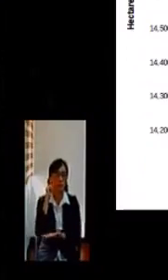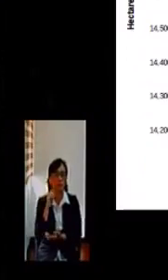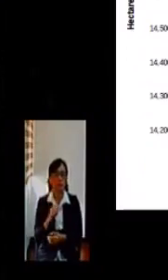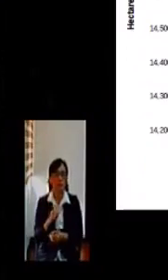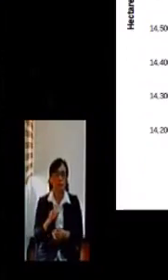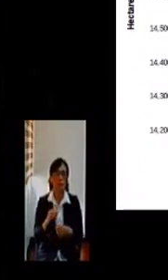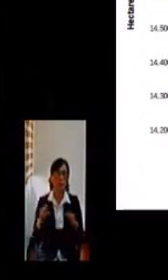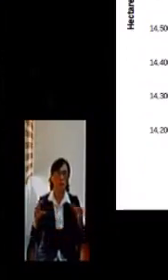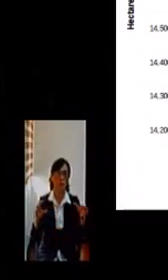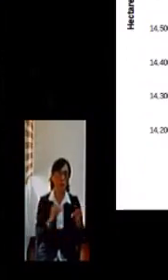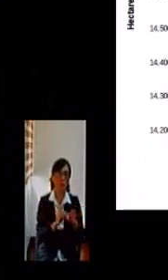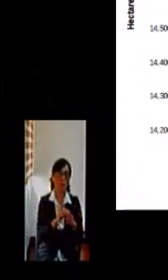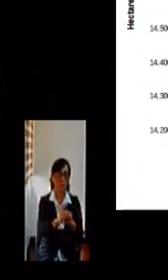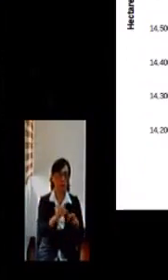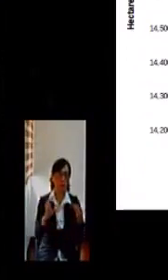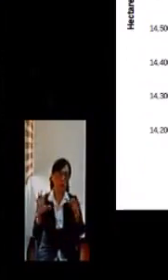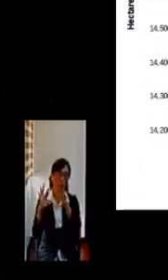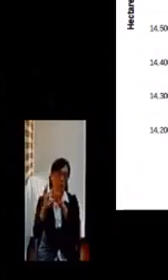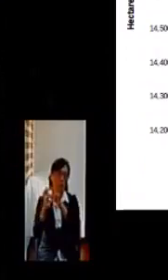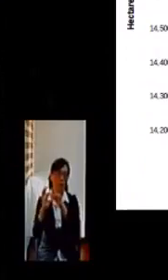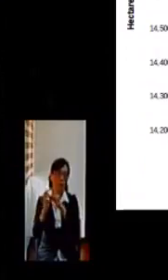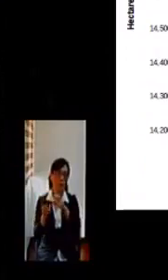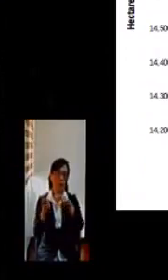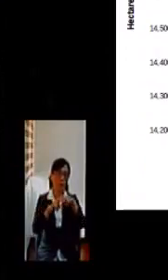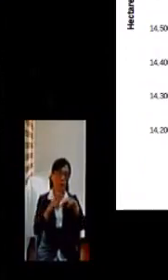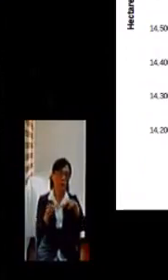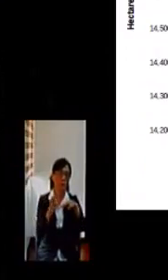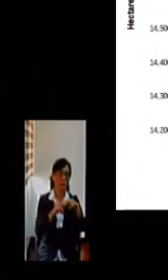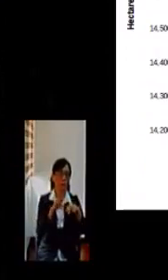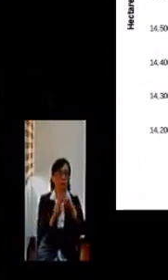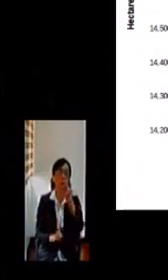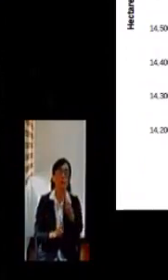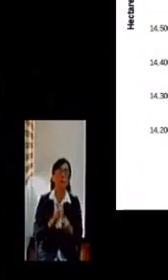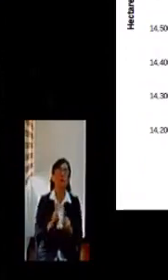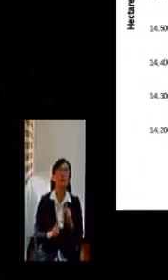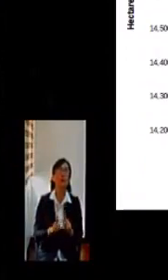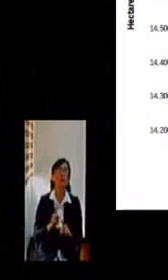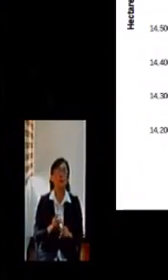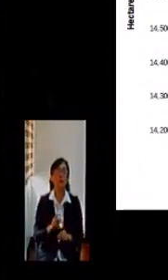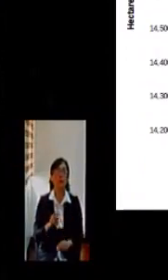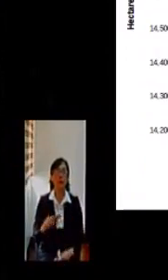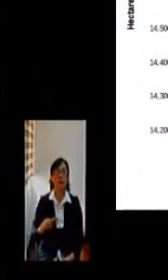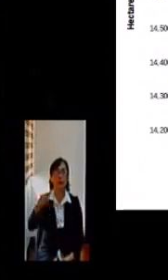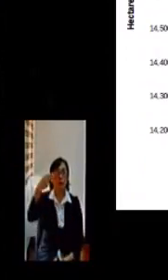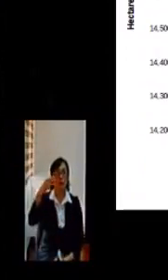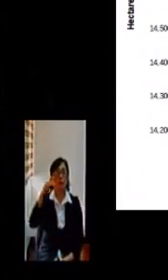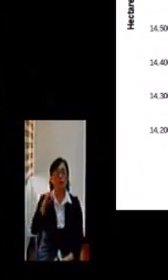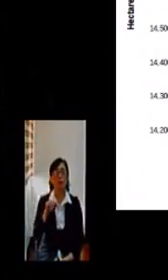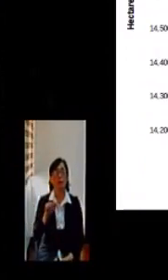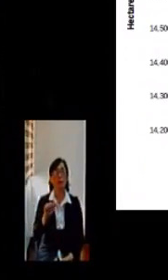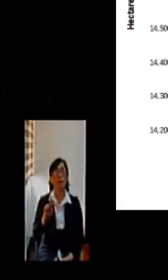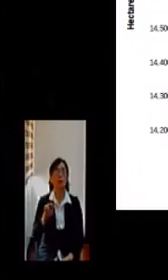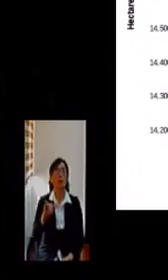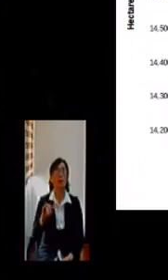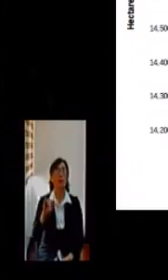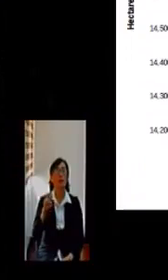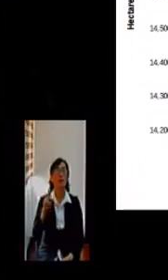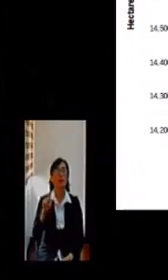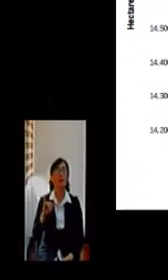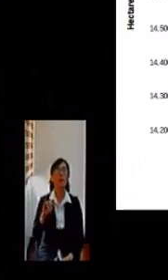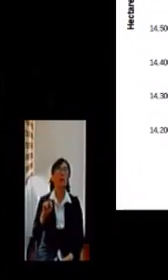linked with the increase in population, especially in Marikina, Upper Marikina. To us,